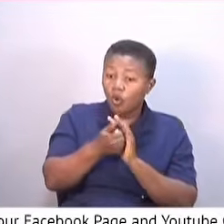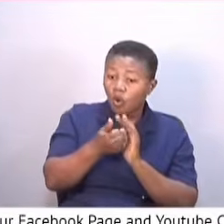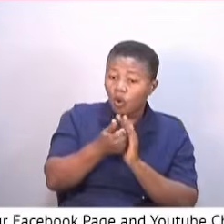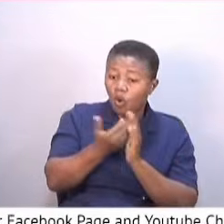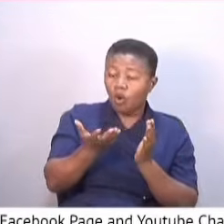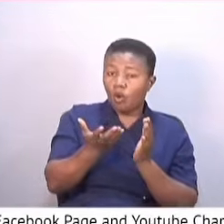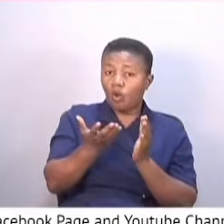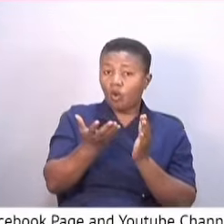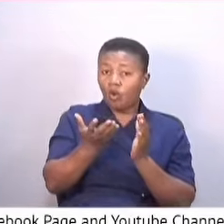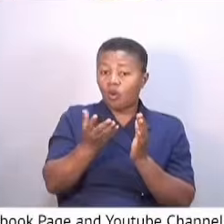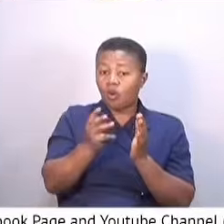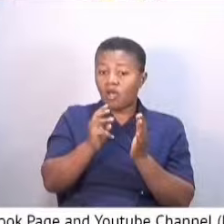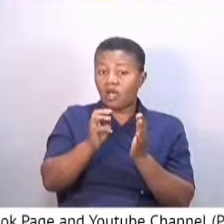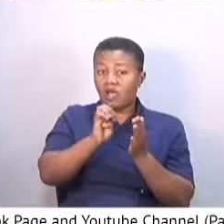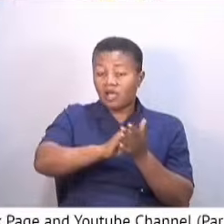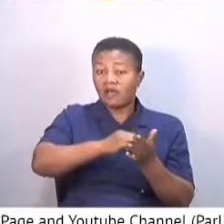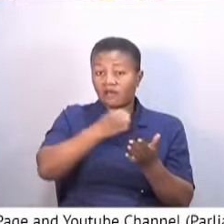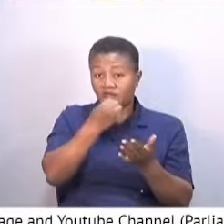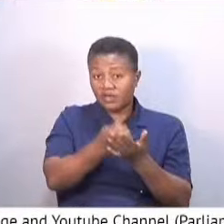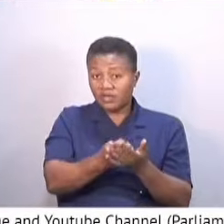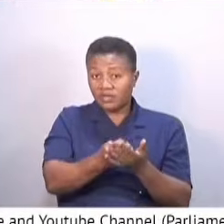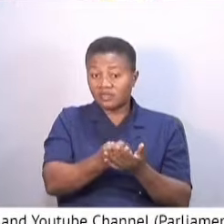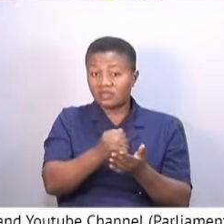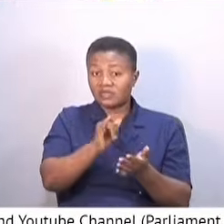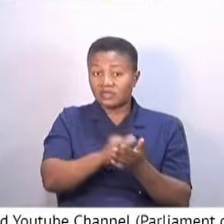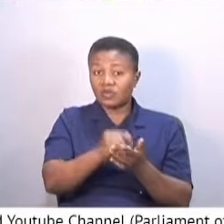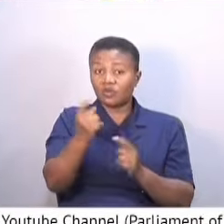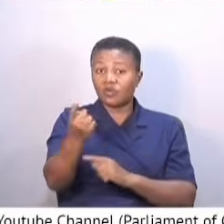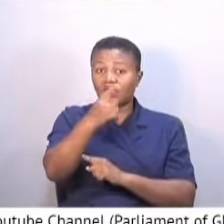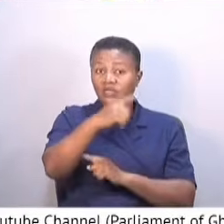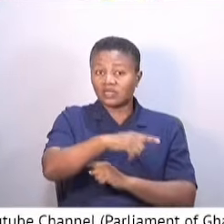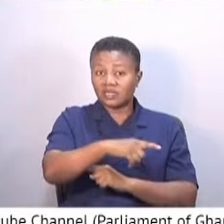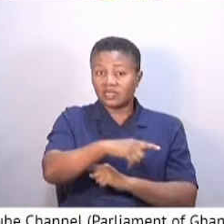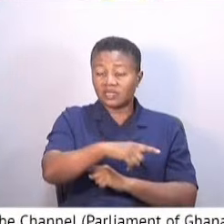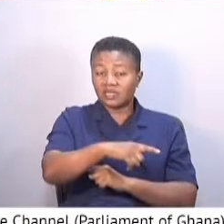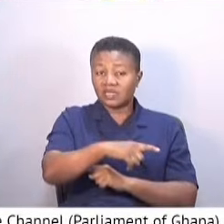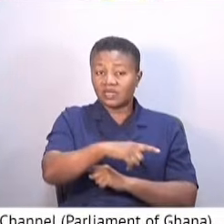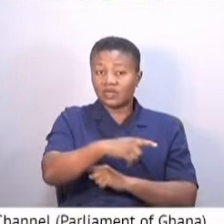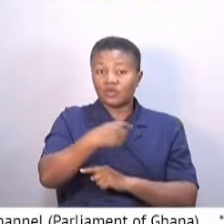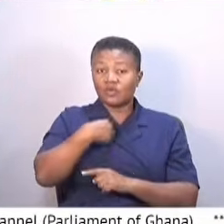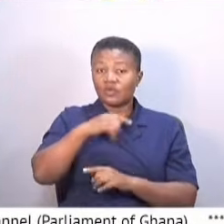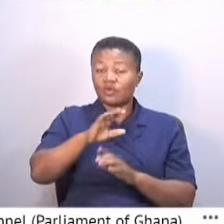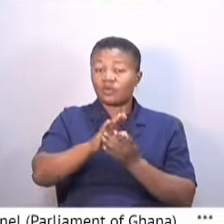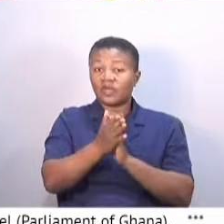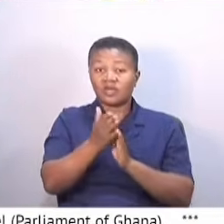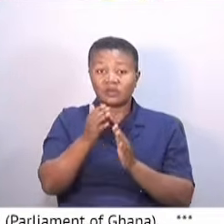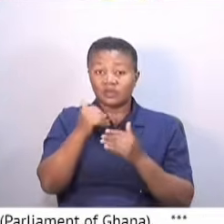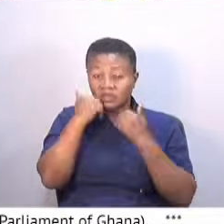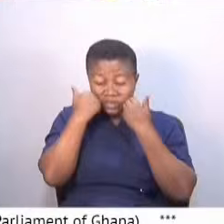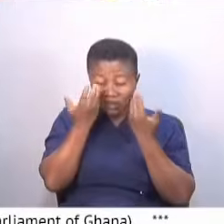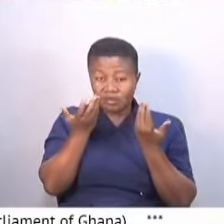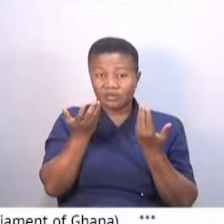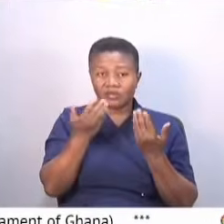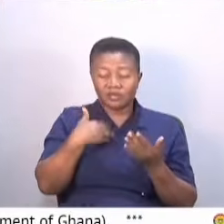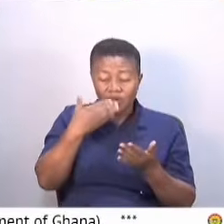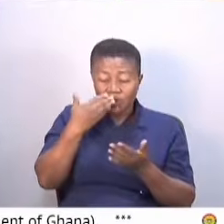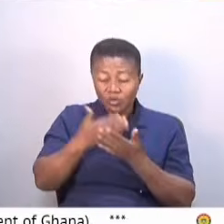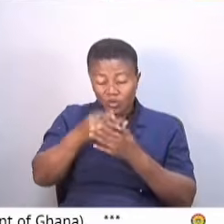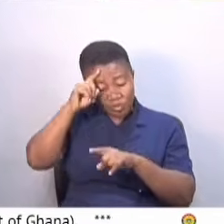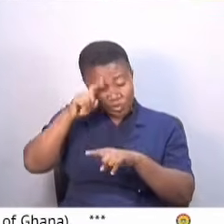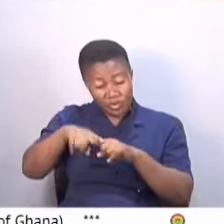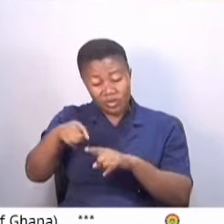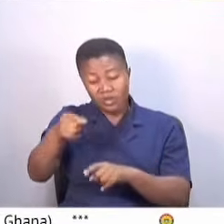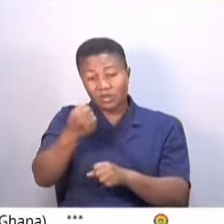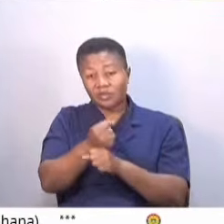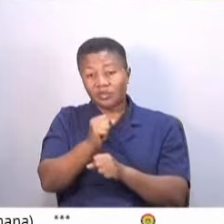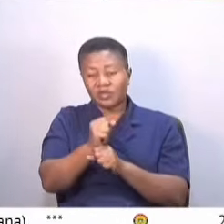tangible evidence that one day will not come and hunt us. My very good brother and friend has made